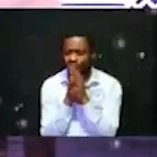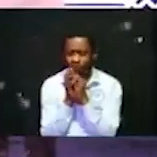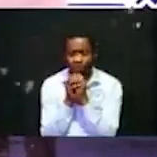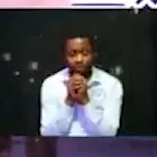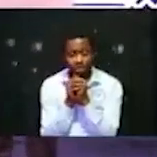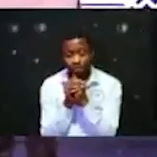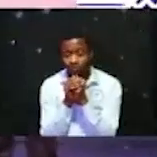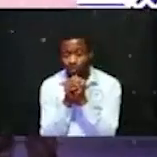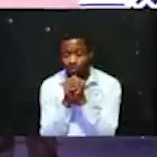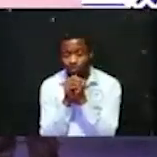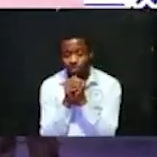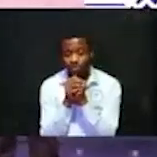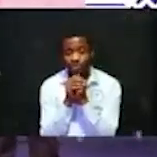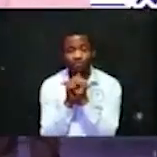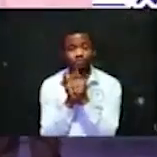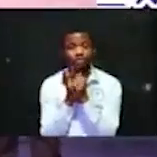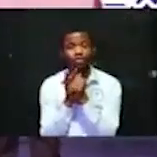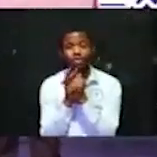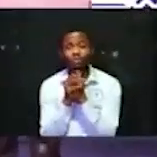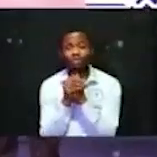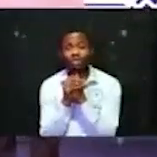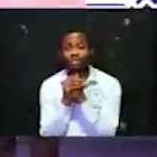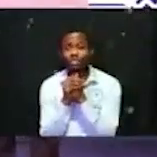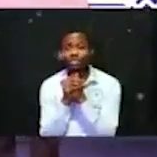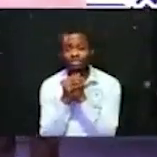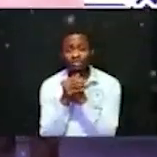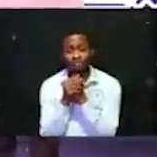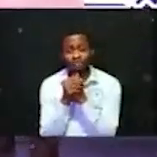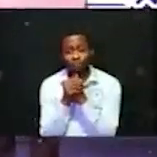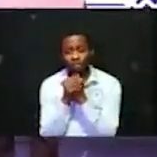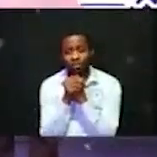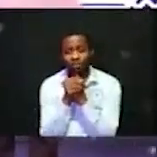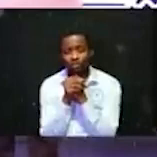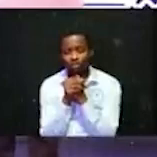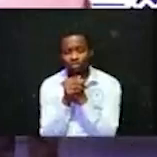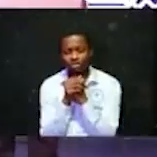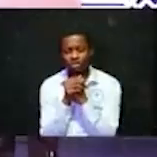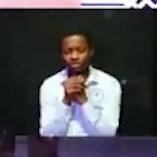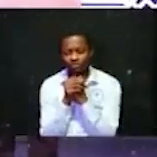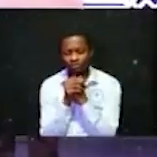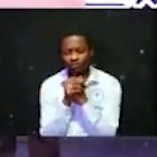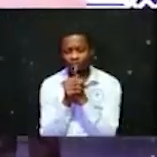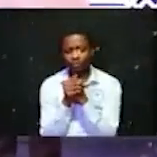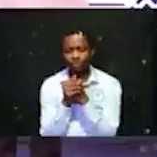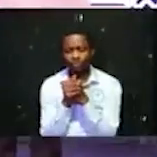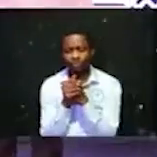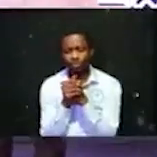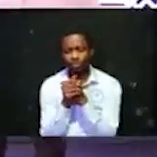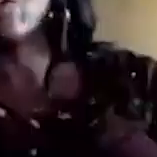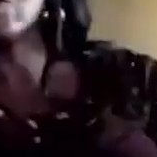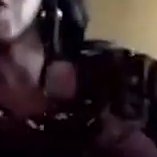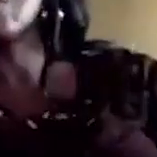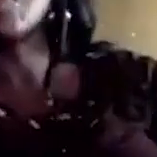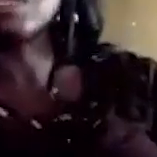grace. Grant us the ability. Loka birimba do shatai. Koraba du shatanda la bapea. Ipora